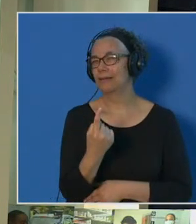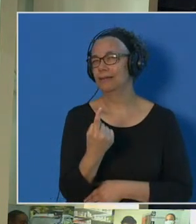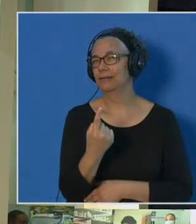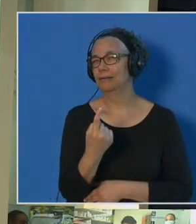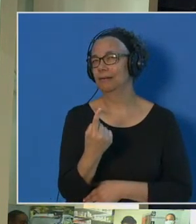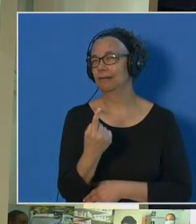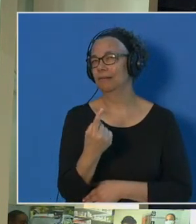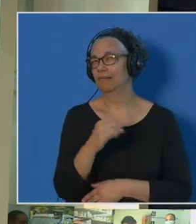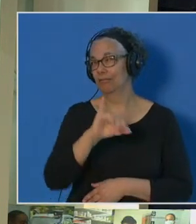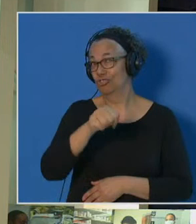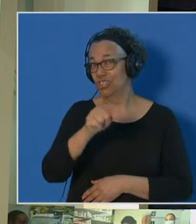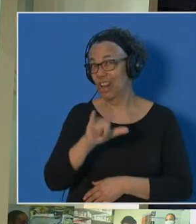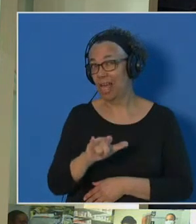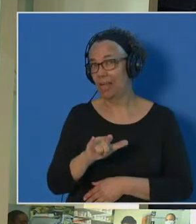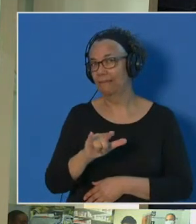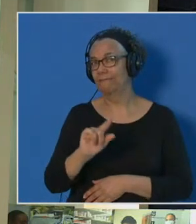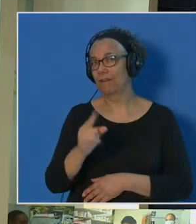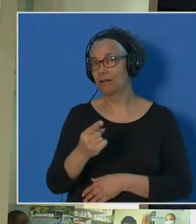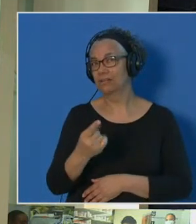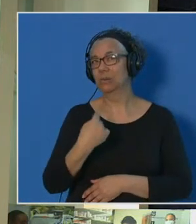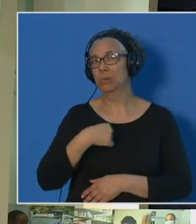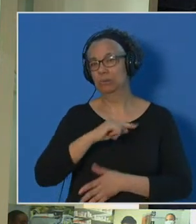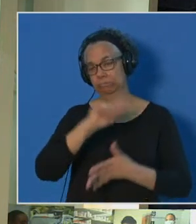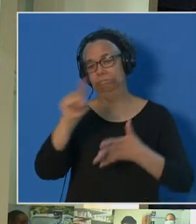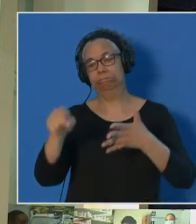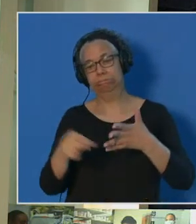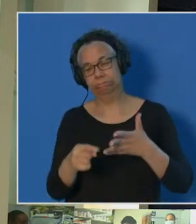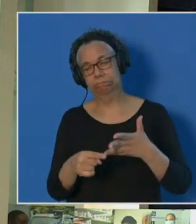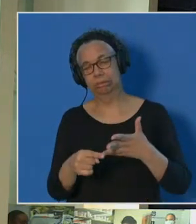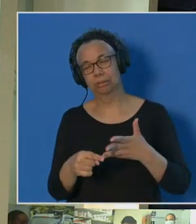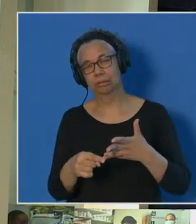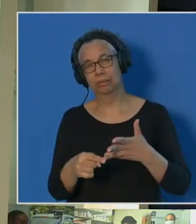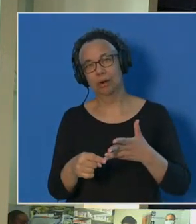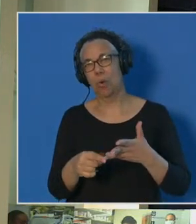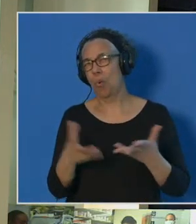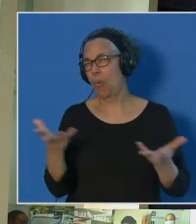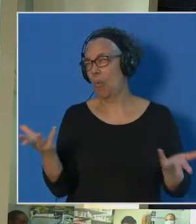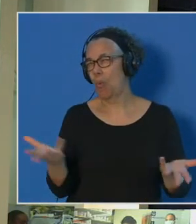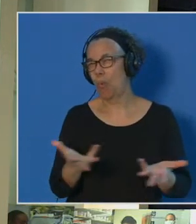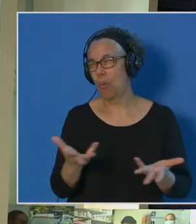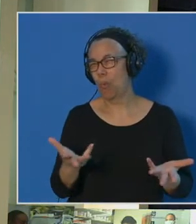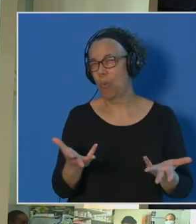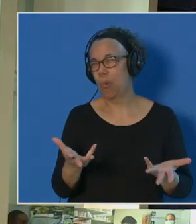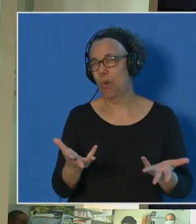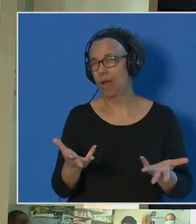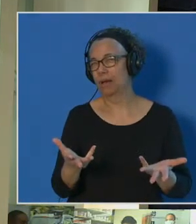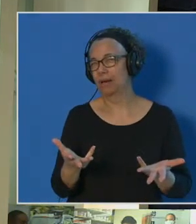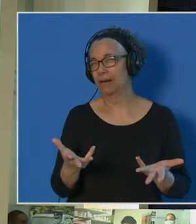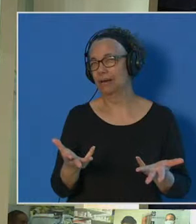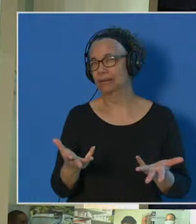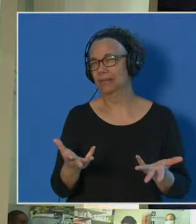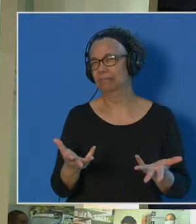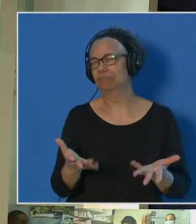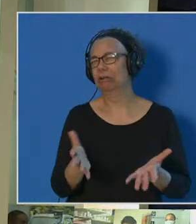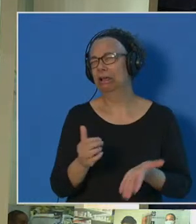by July the 1st, we're going into phase 4. What is it that informed you the decision that you've moved to